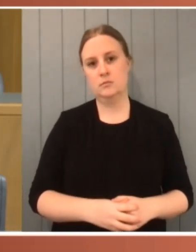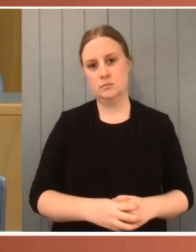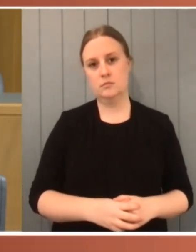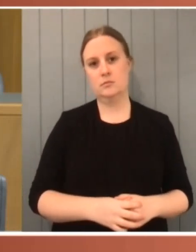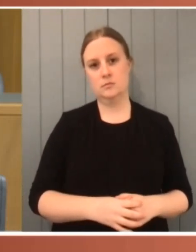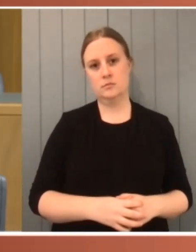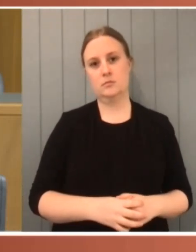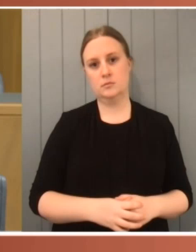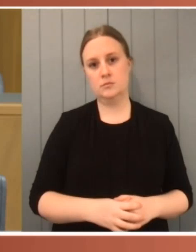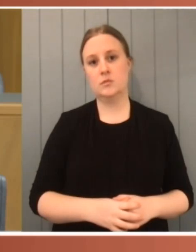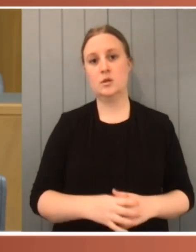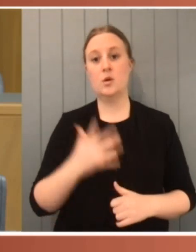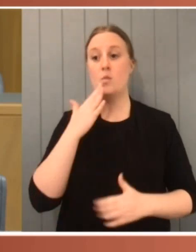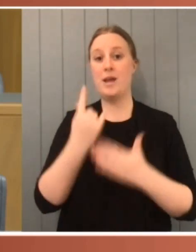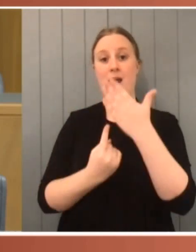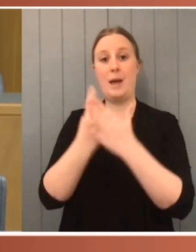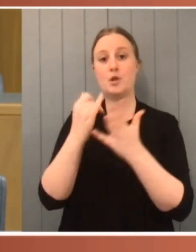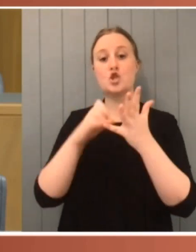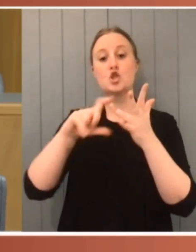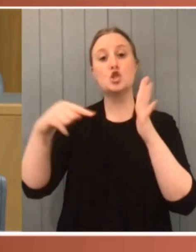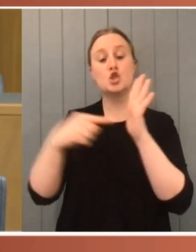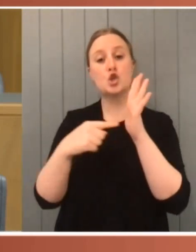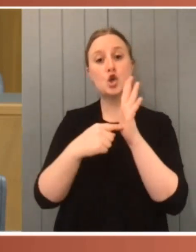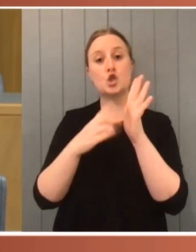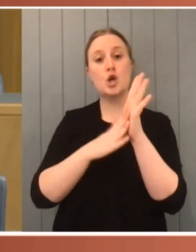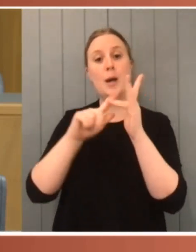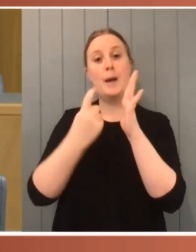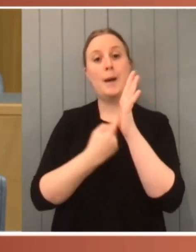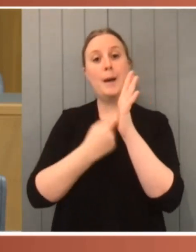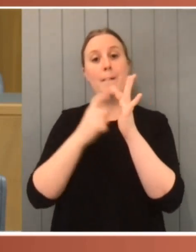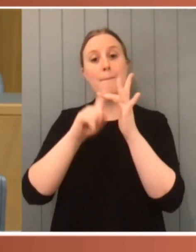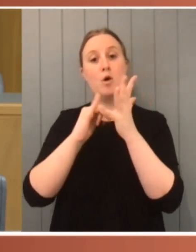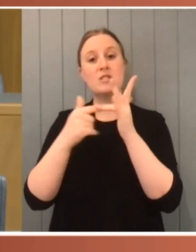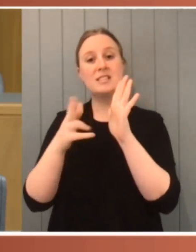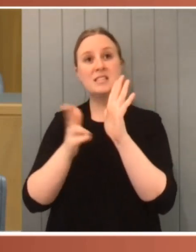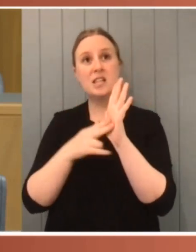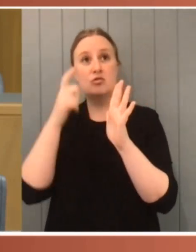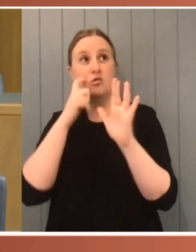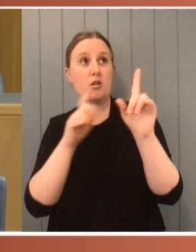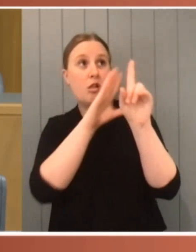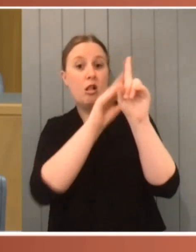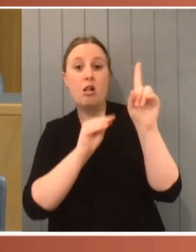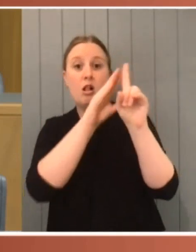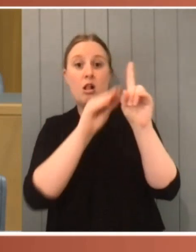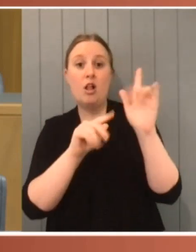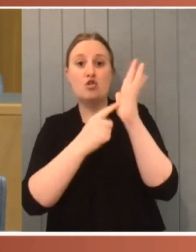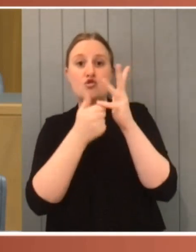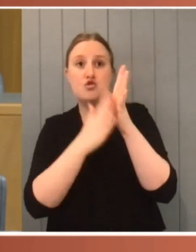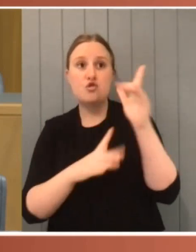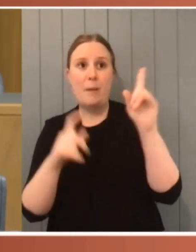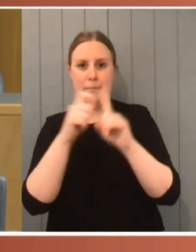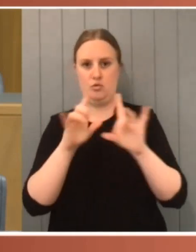Scott Morrison's poorly fitted donning of garments of Trumpism. his habitual sophistries